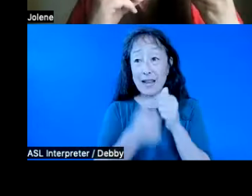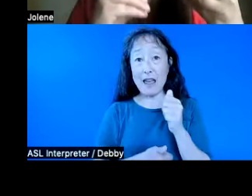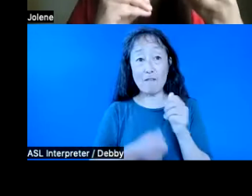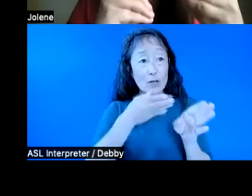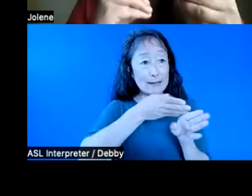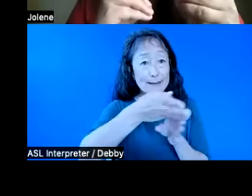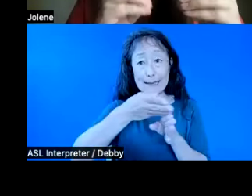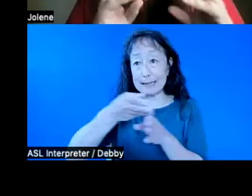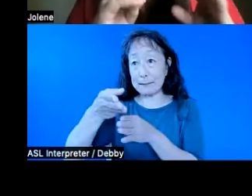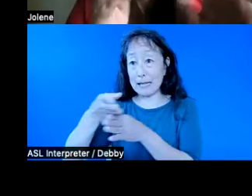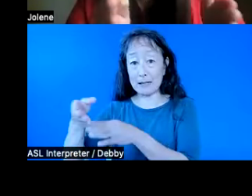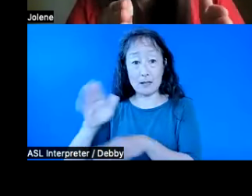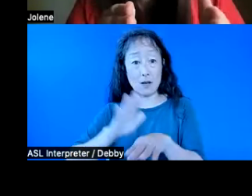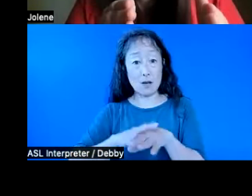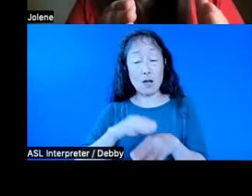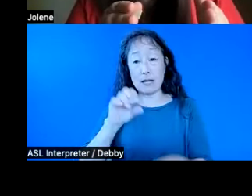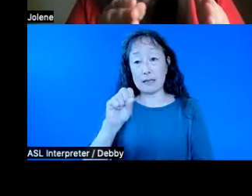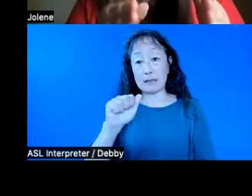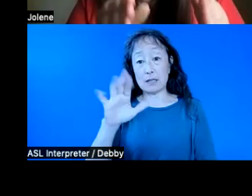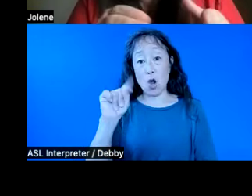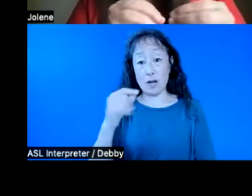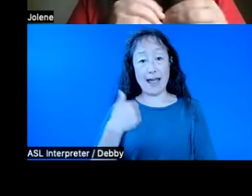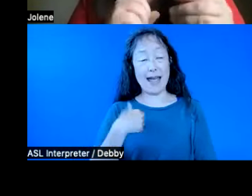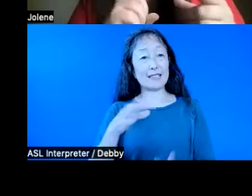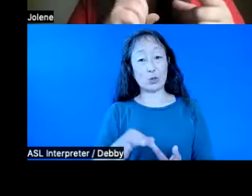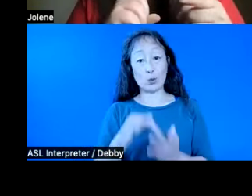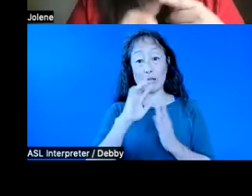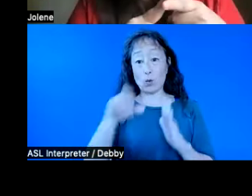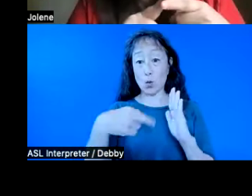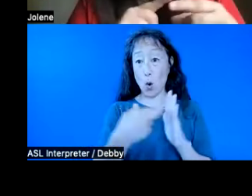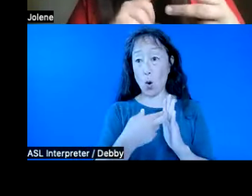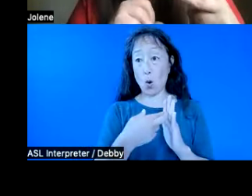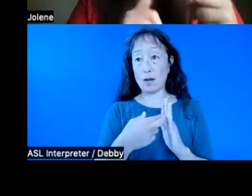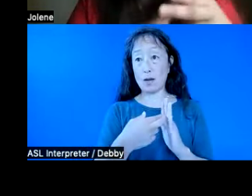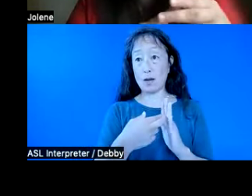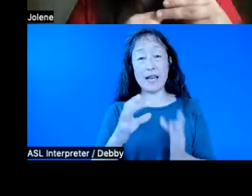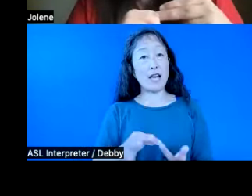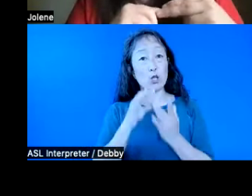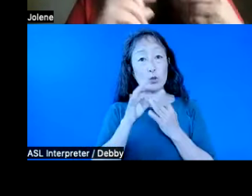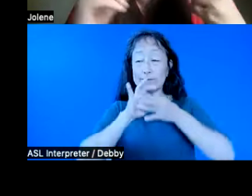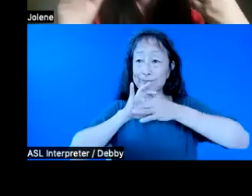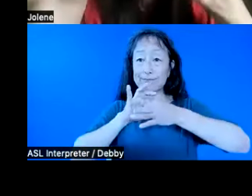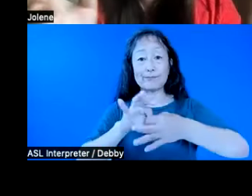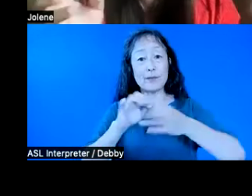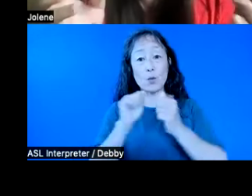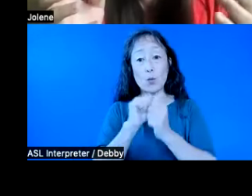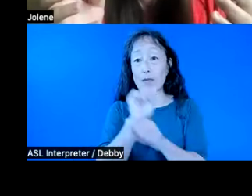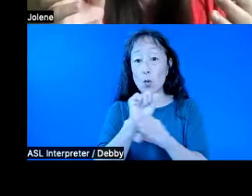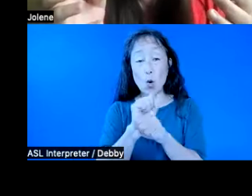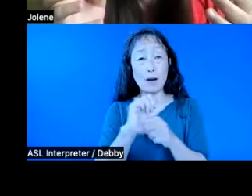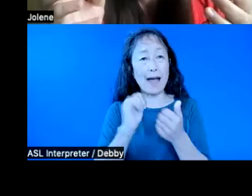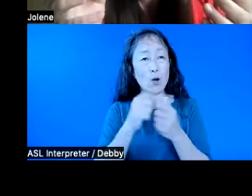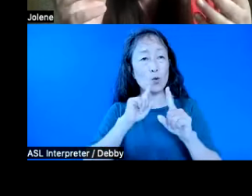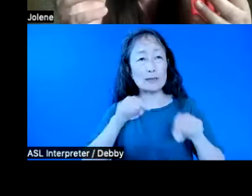has a unique role in relationship to the work and to ending sexual violence and to responding to sexual violence, or how they're situated